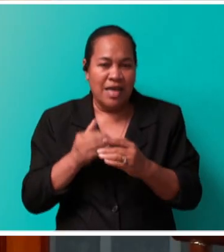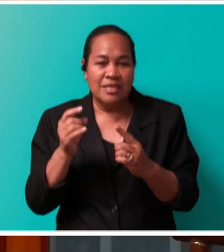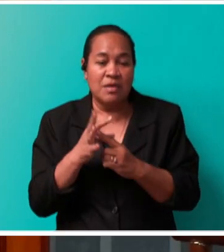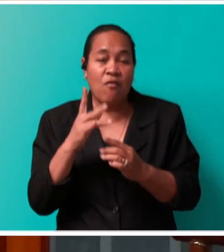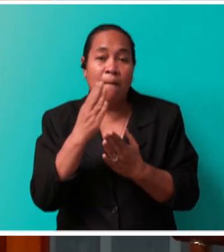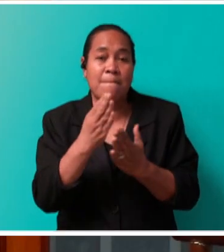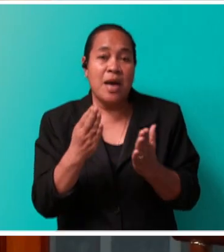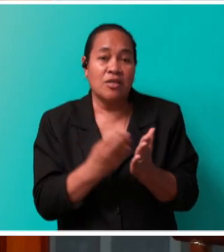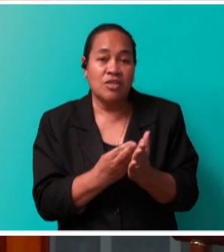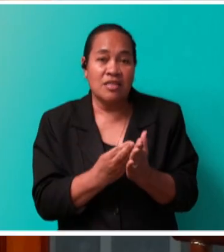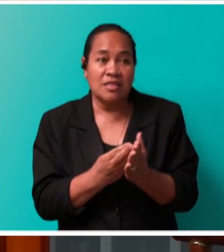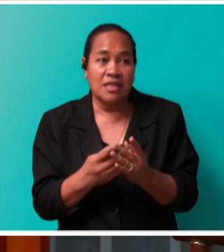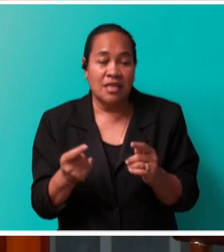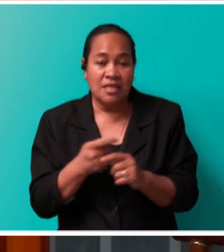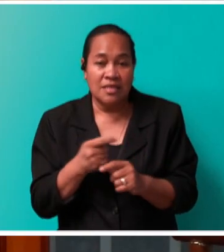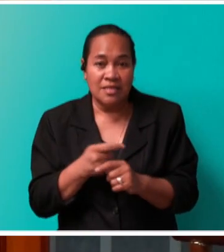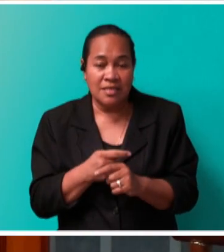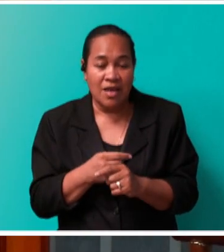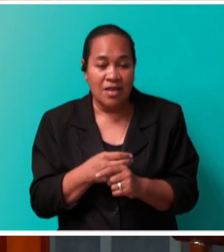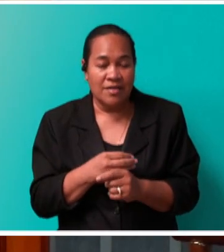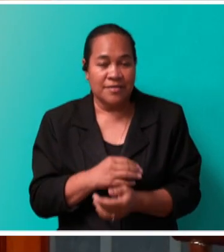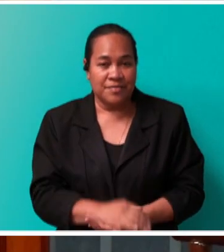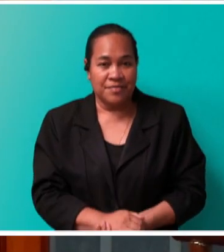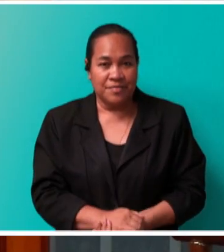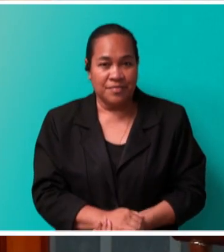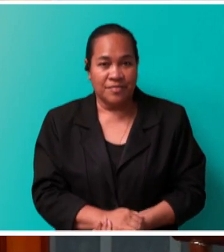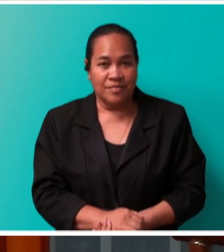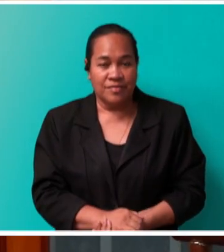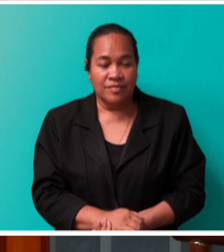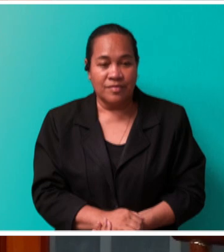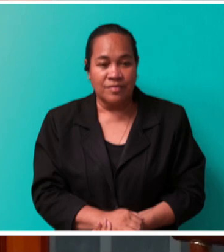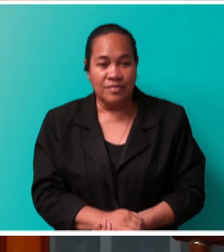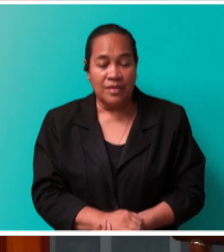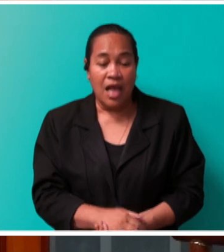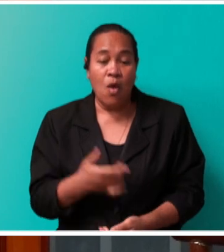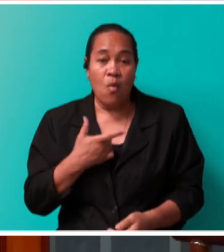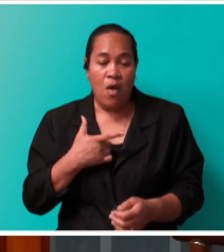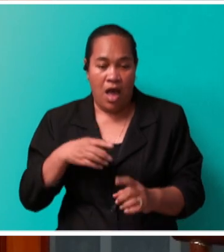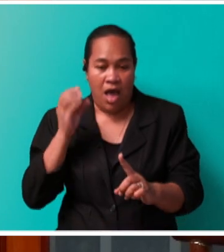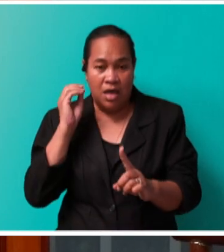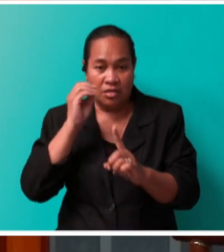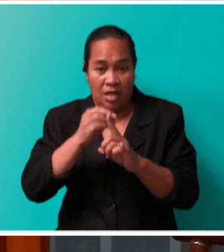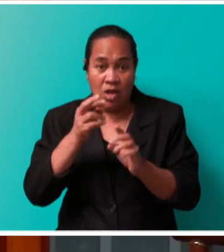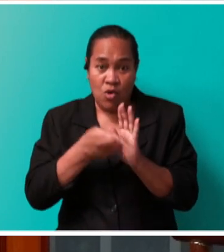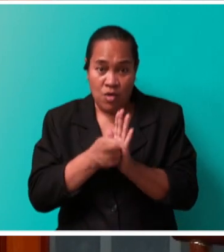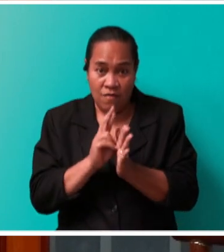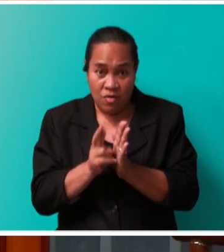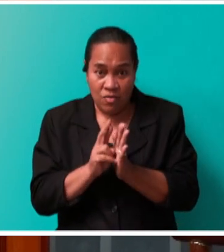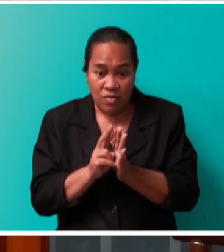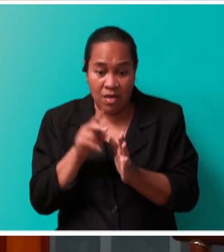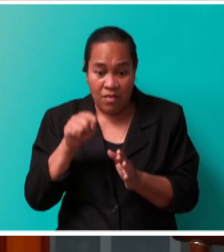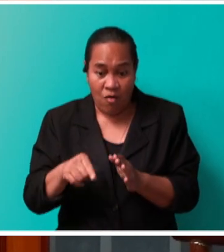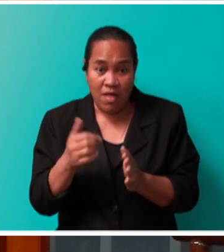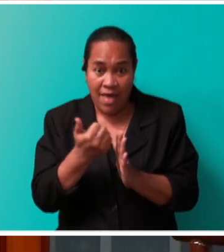amendments or as consequential amendments. The main objectives of the review of the Act are as